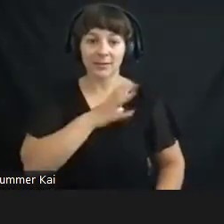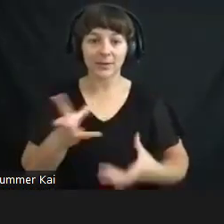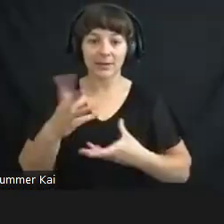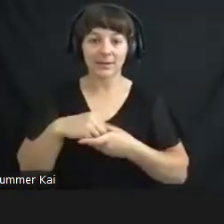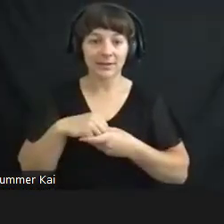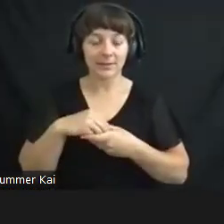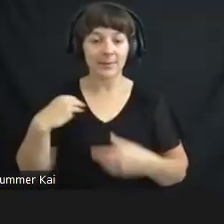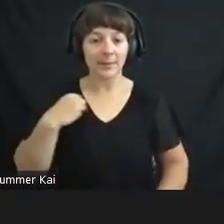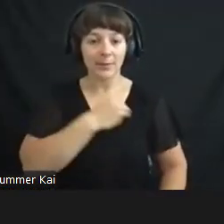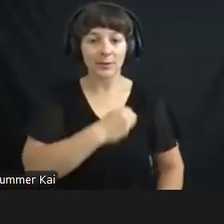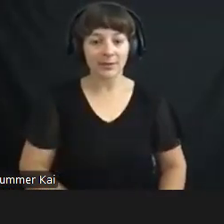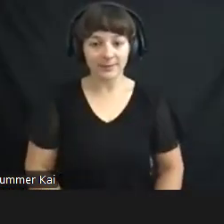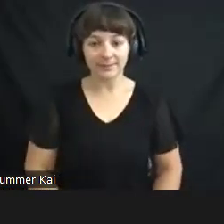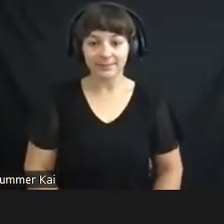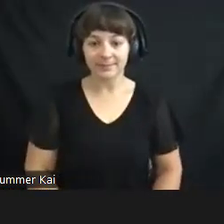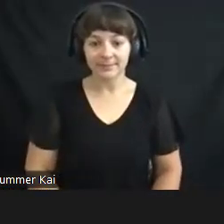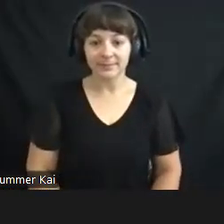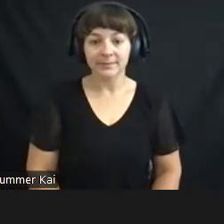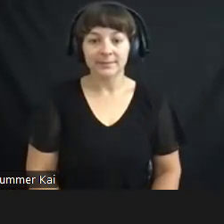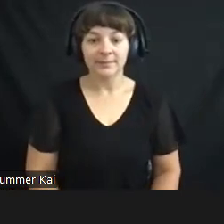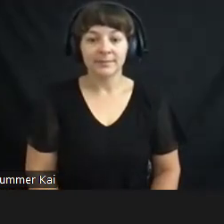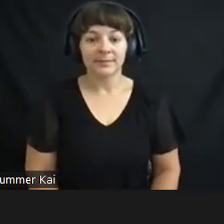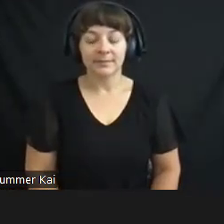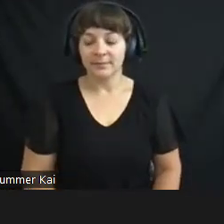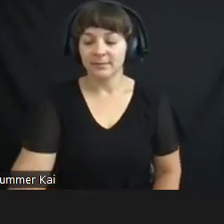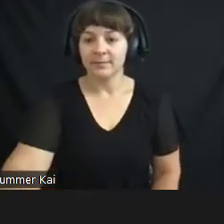Do you have any questions or comments?